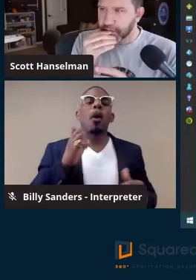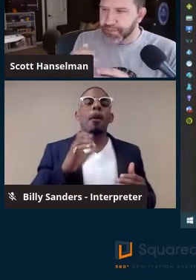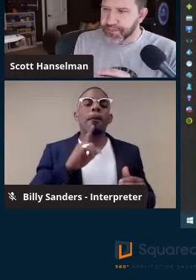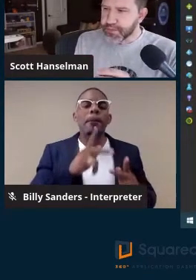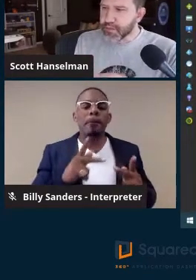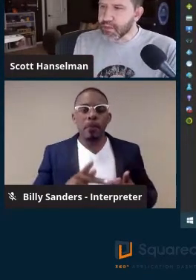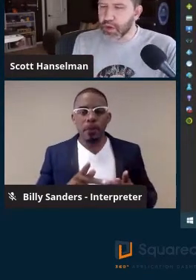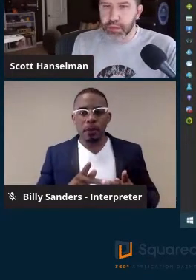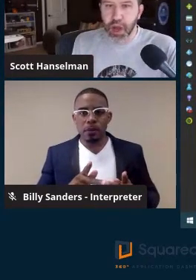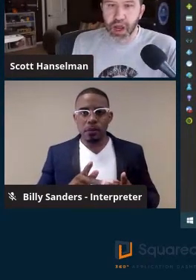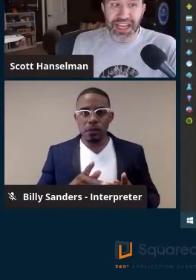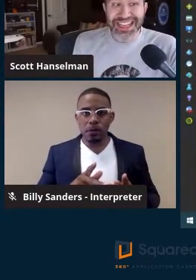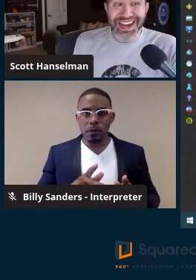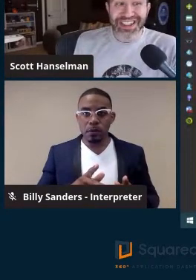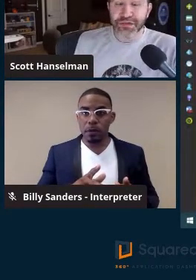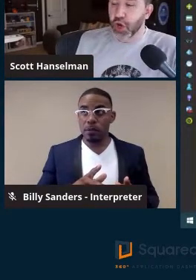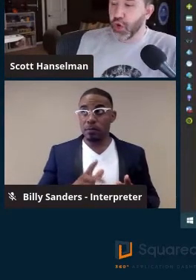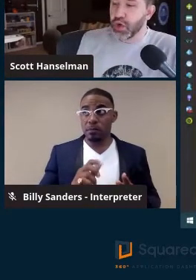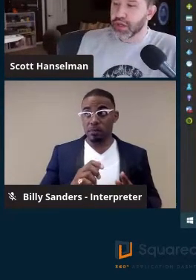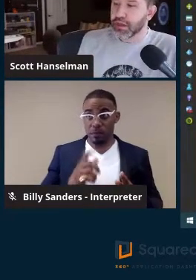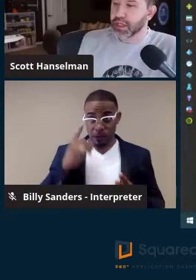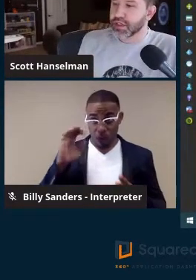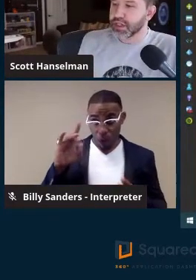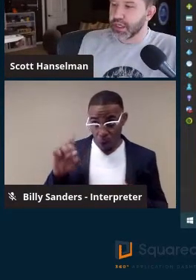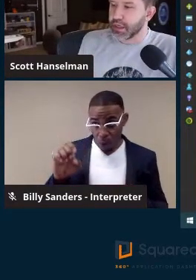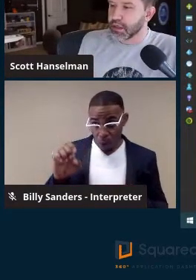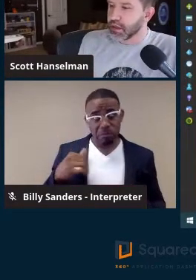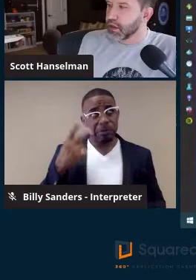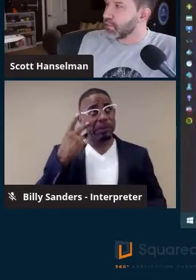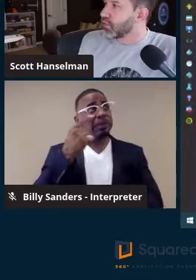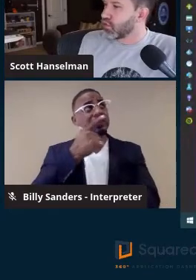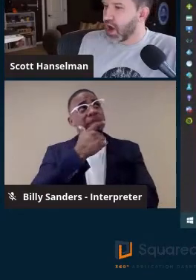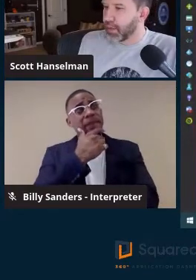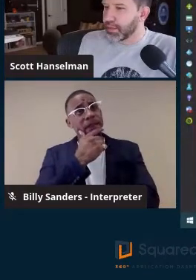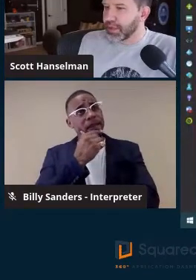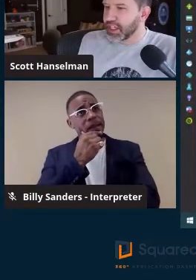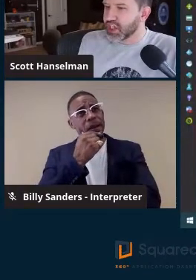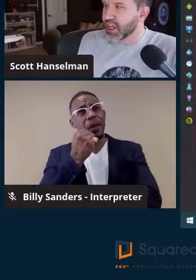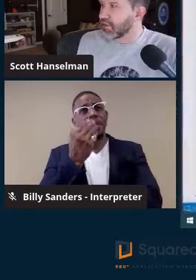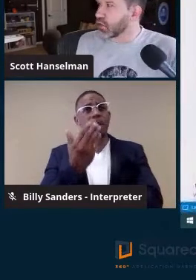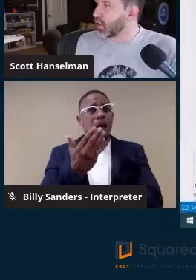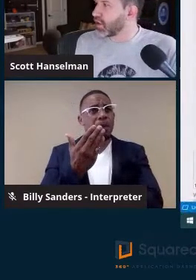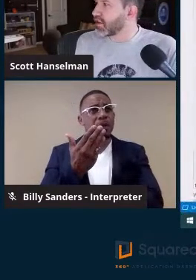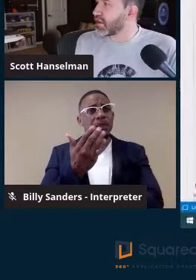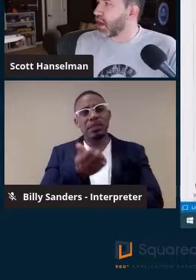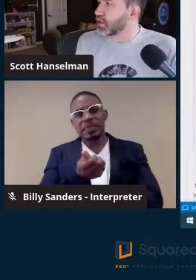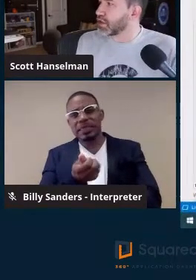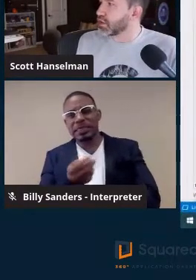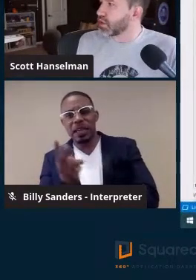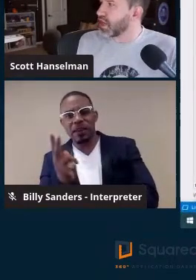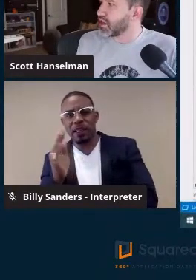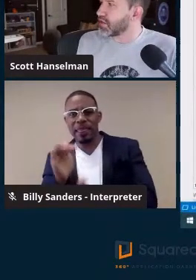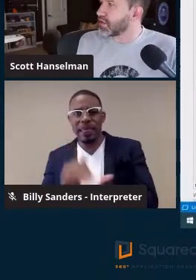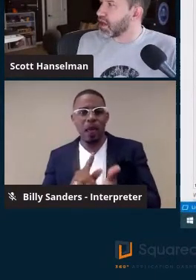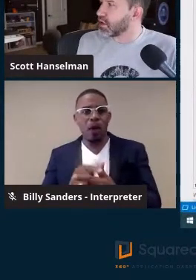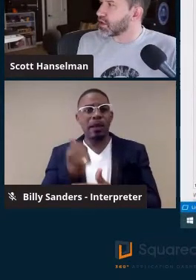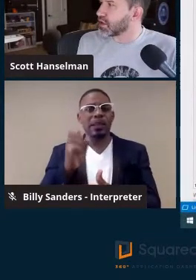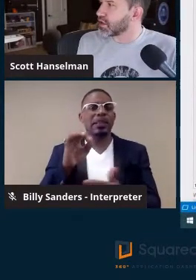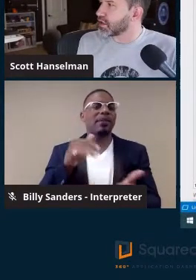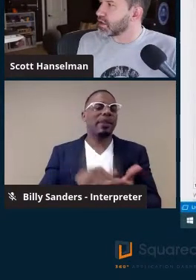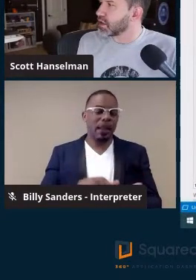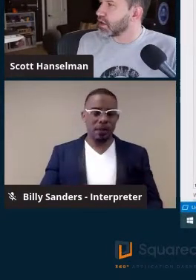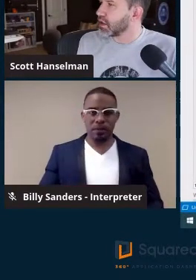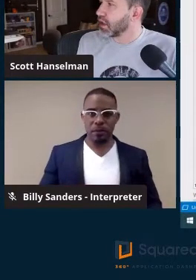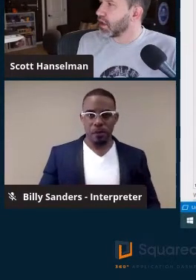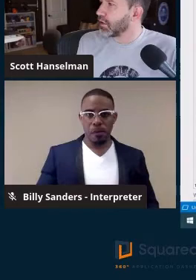is. In lines of code, let's see. Probably several thousands or tens of